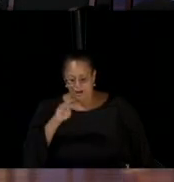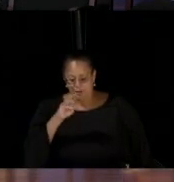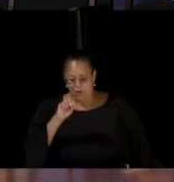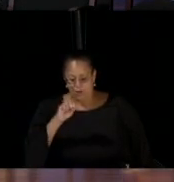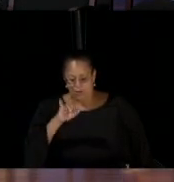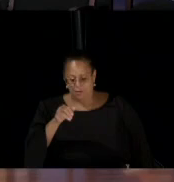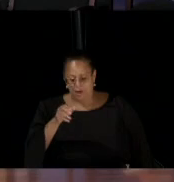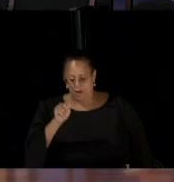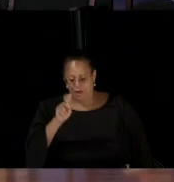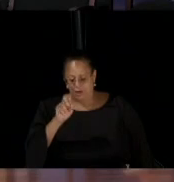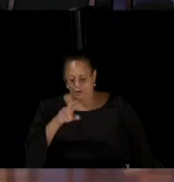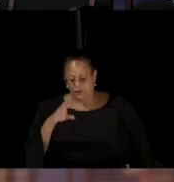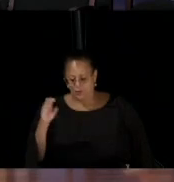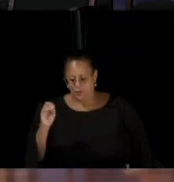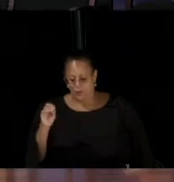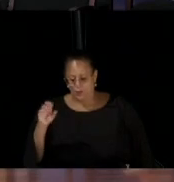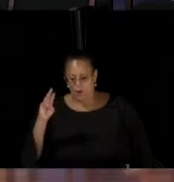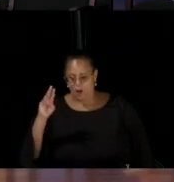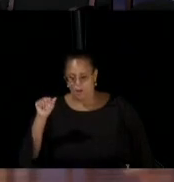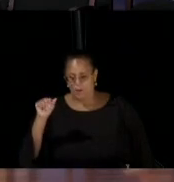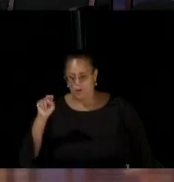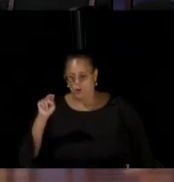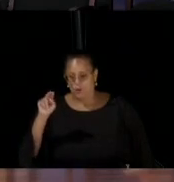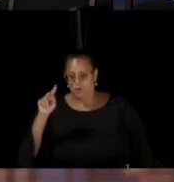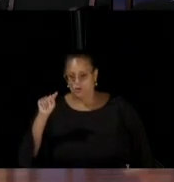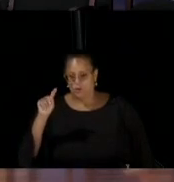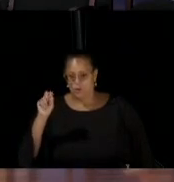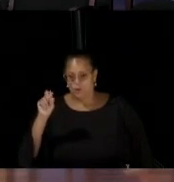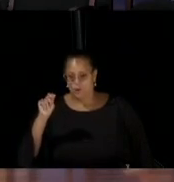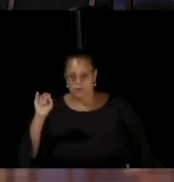Mobilaji Oluwafemi Motoni.